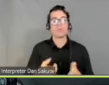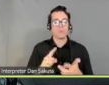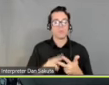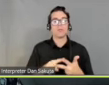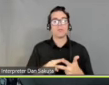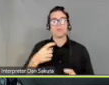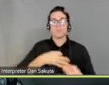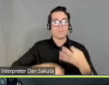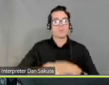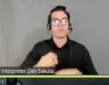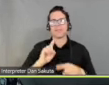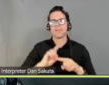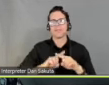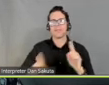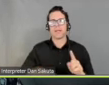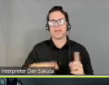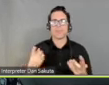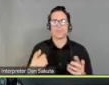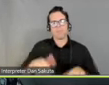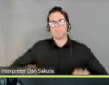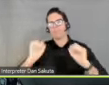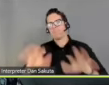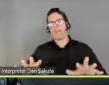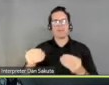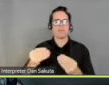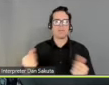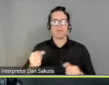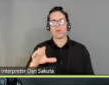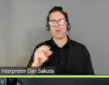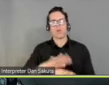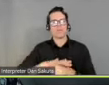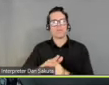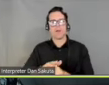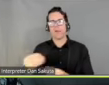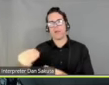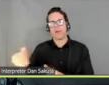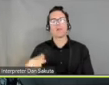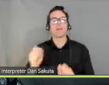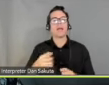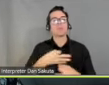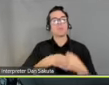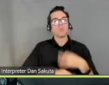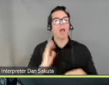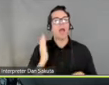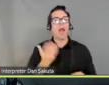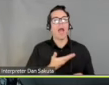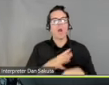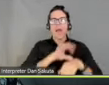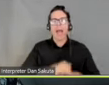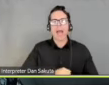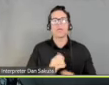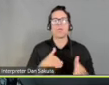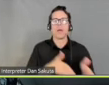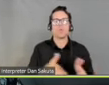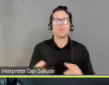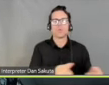coronavirus. We can't wave a magic wand, but we can substitute the way we do things virtually. Can